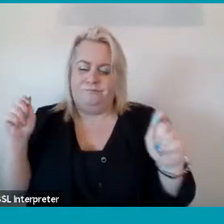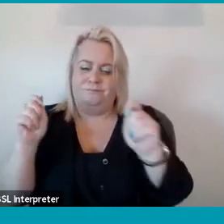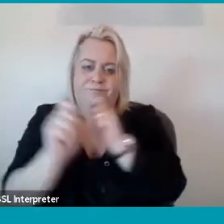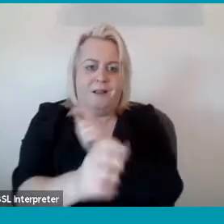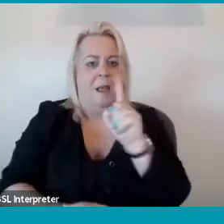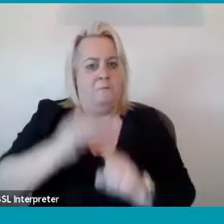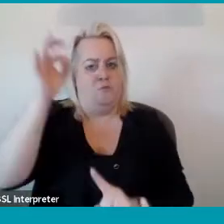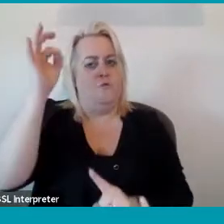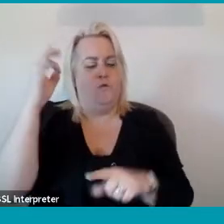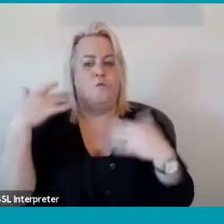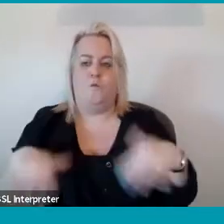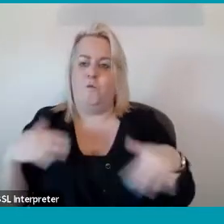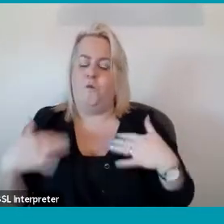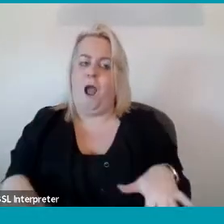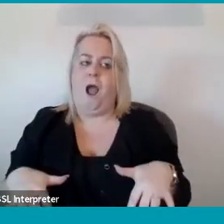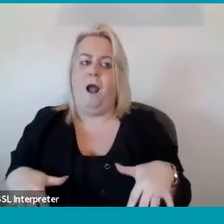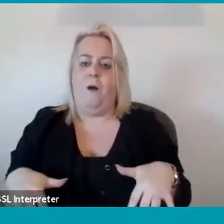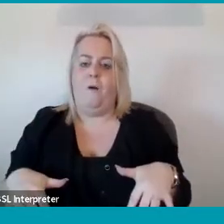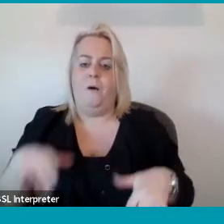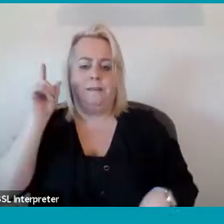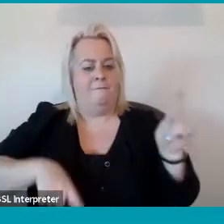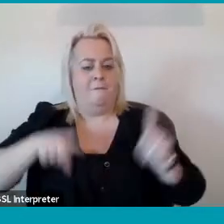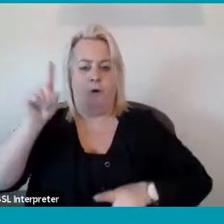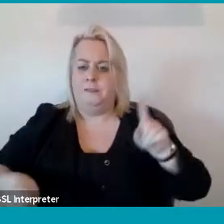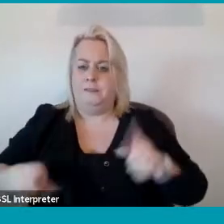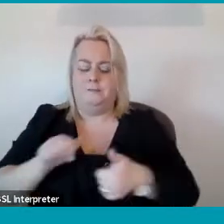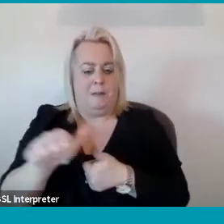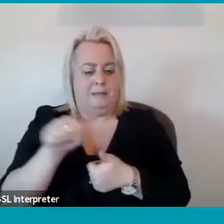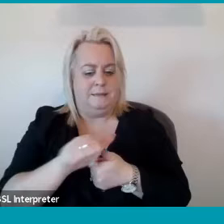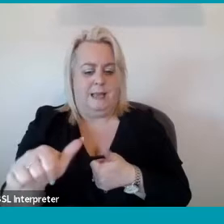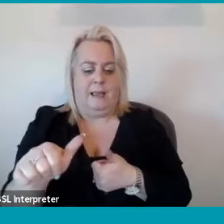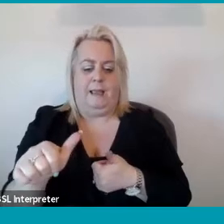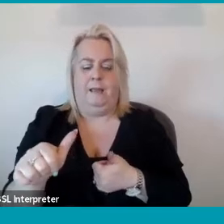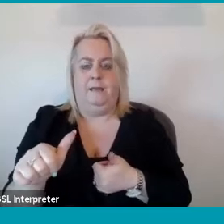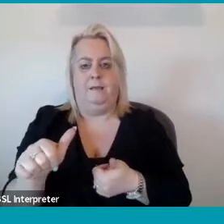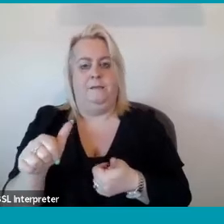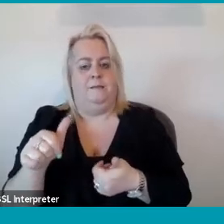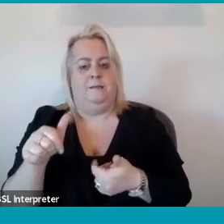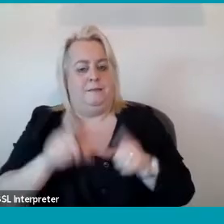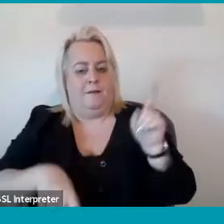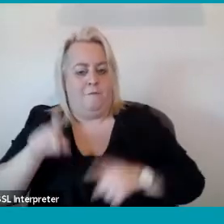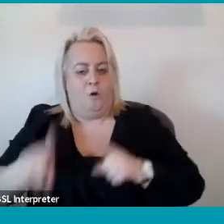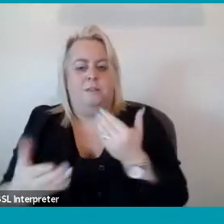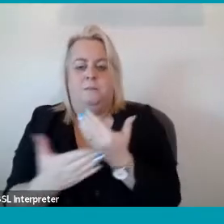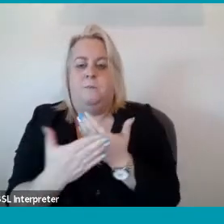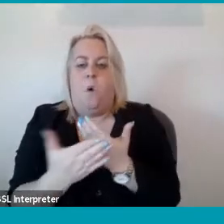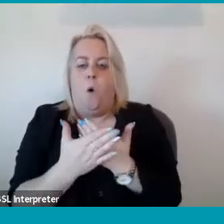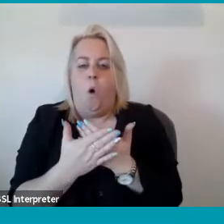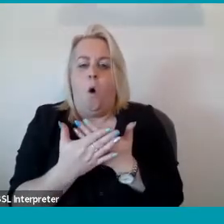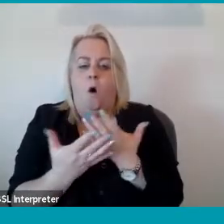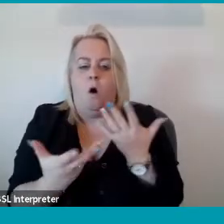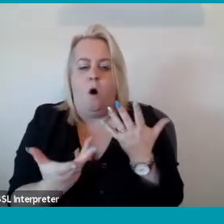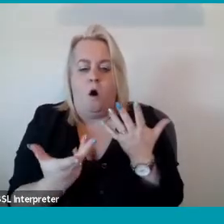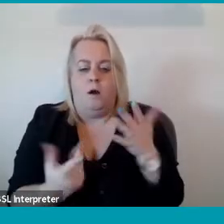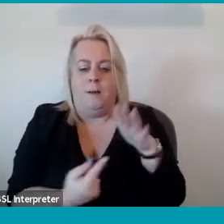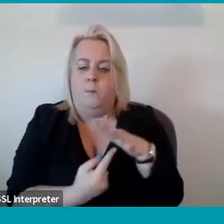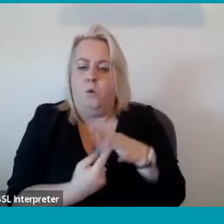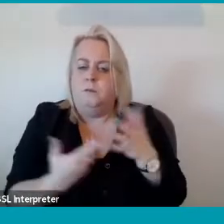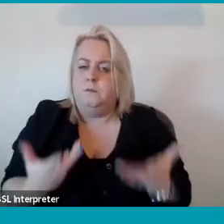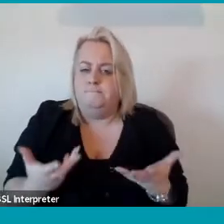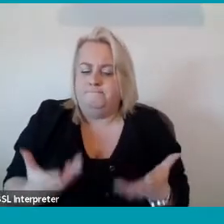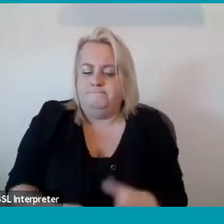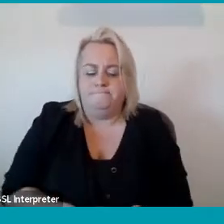and actually diversity is much more of a business issue now than ever it was seen to be before. And